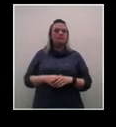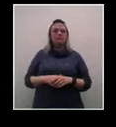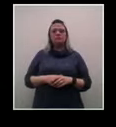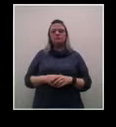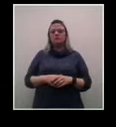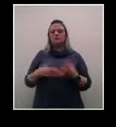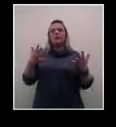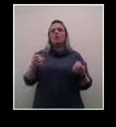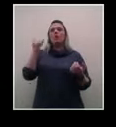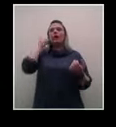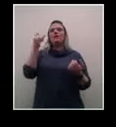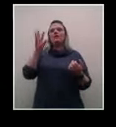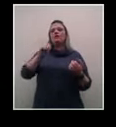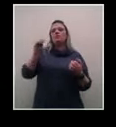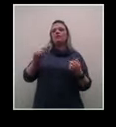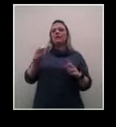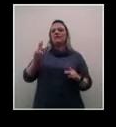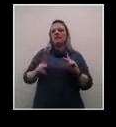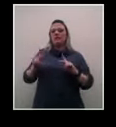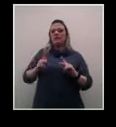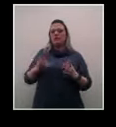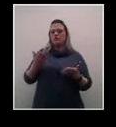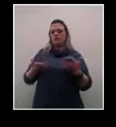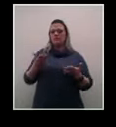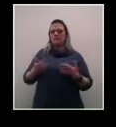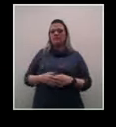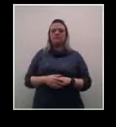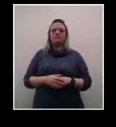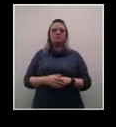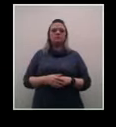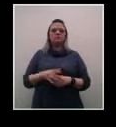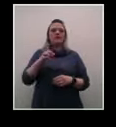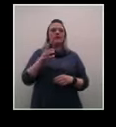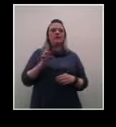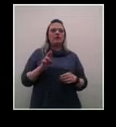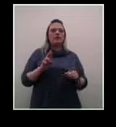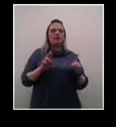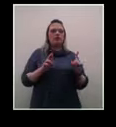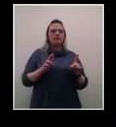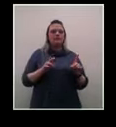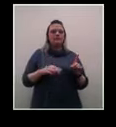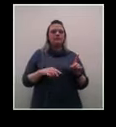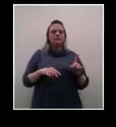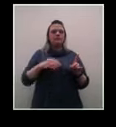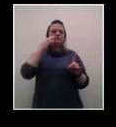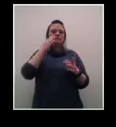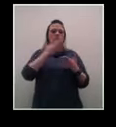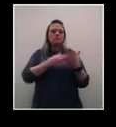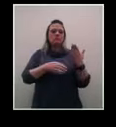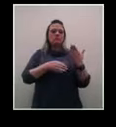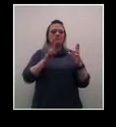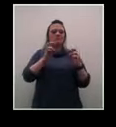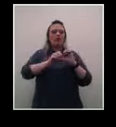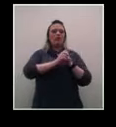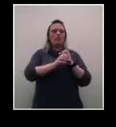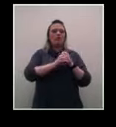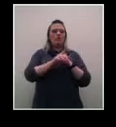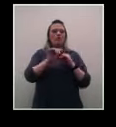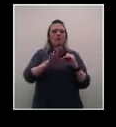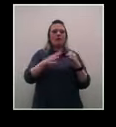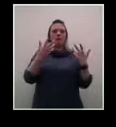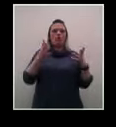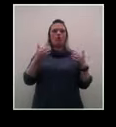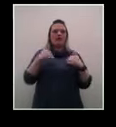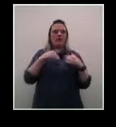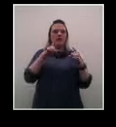want to get an idea of what the percentage of the population might be. And then, I know that some commercial laboratories already have